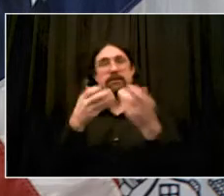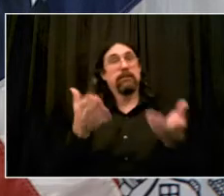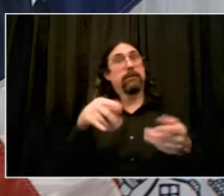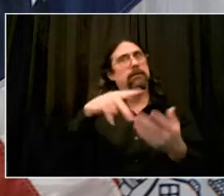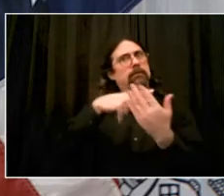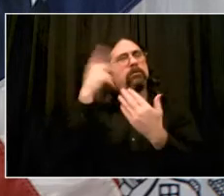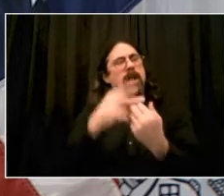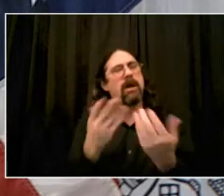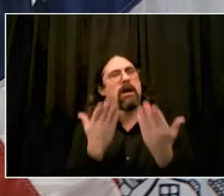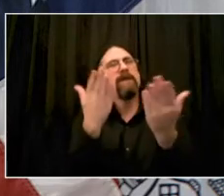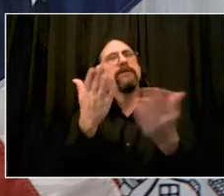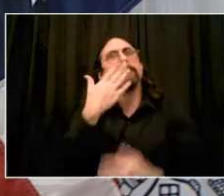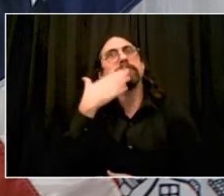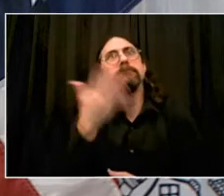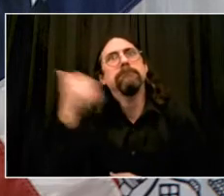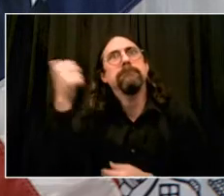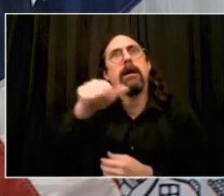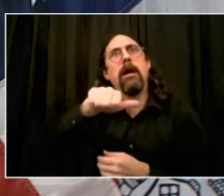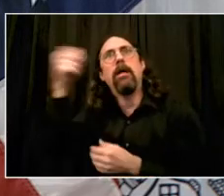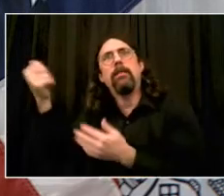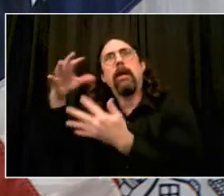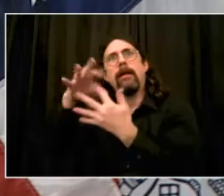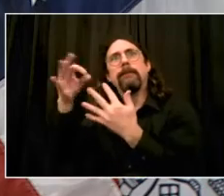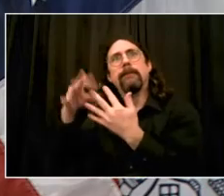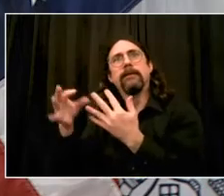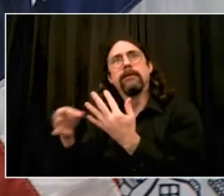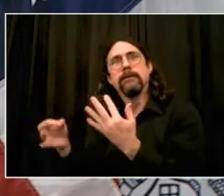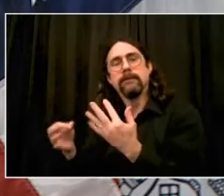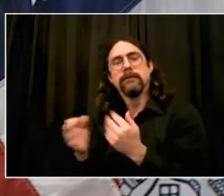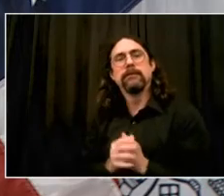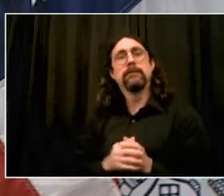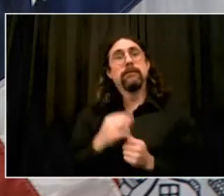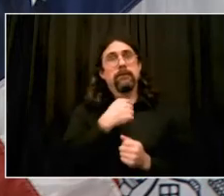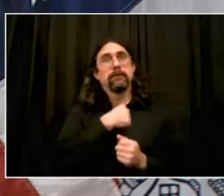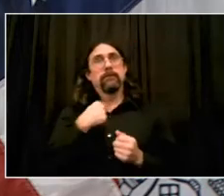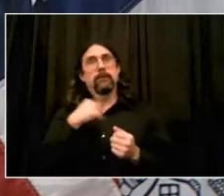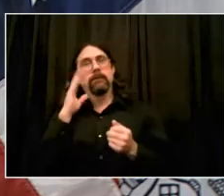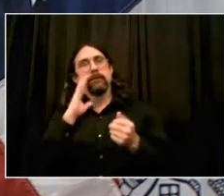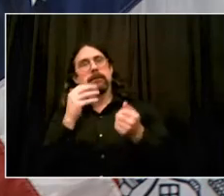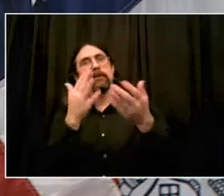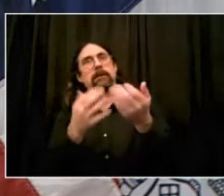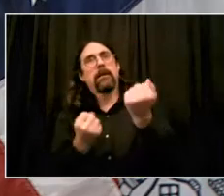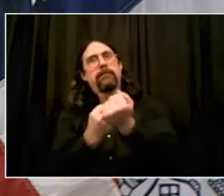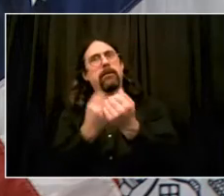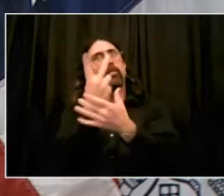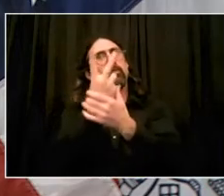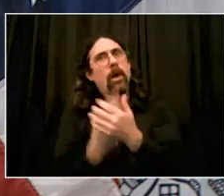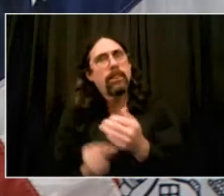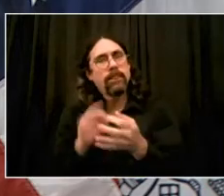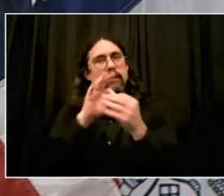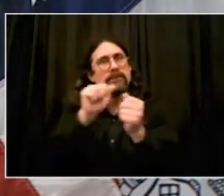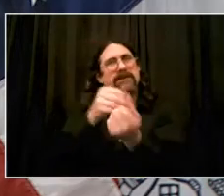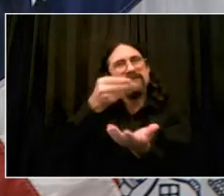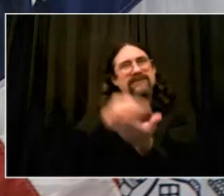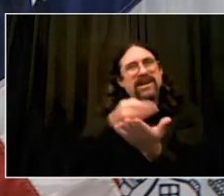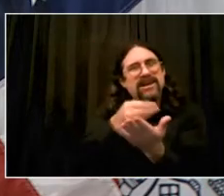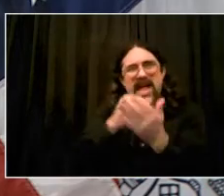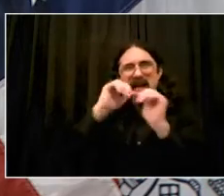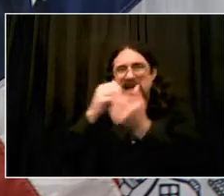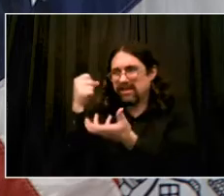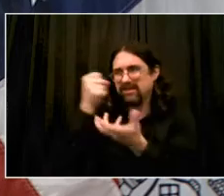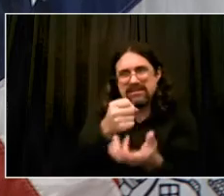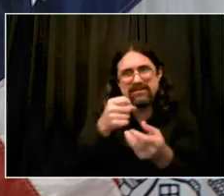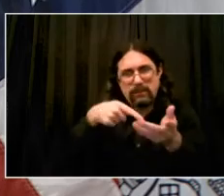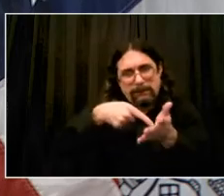hands-on. I'll have the deputy mayor talk about, I think, just any other articulation you could give about how this works and what has worked in here and